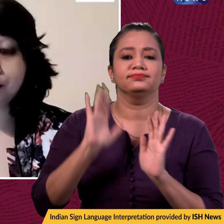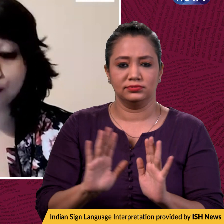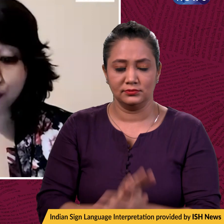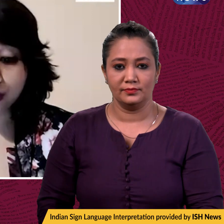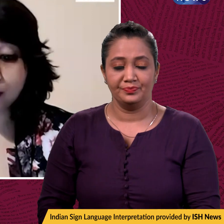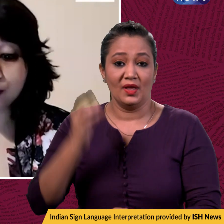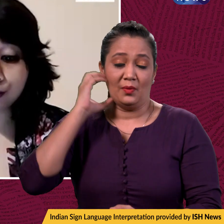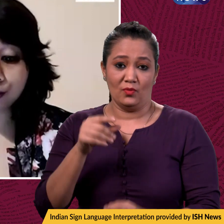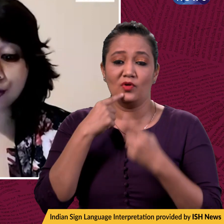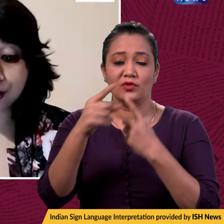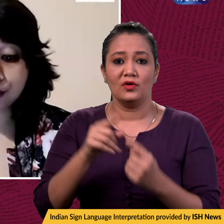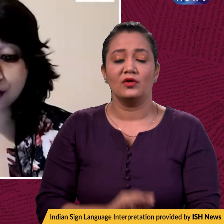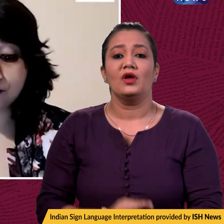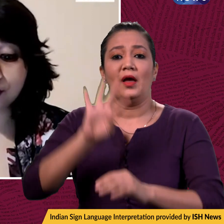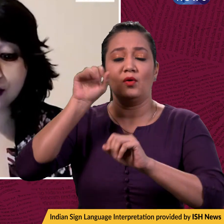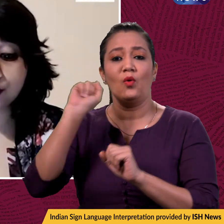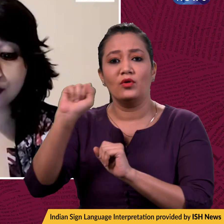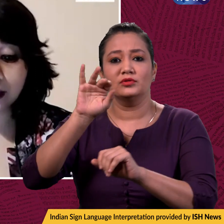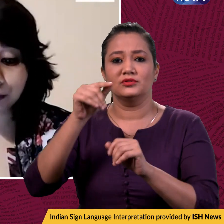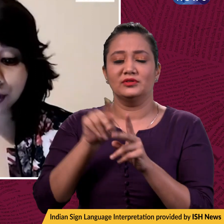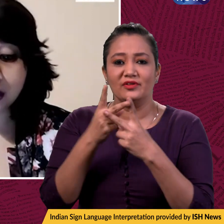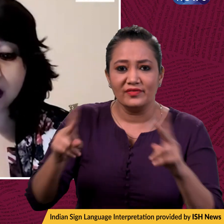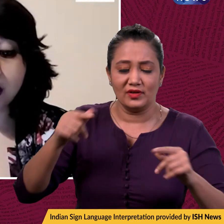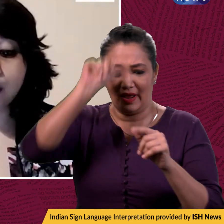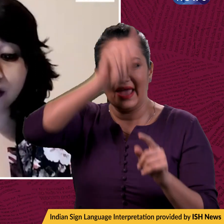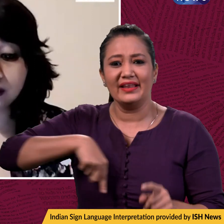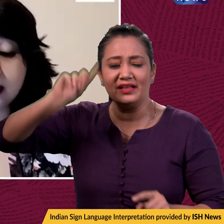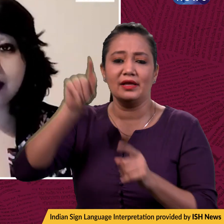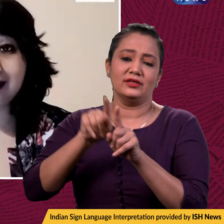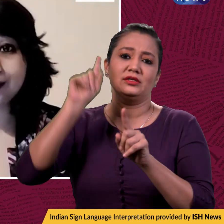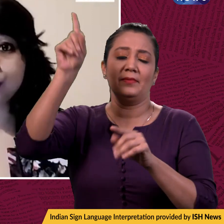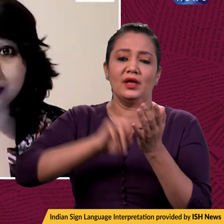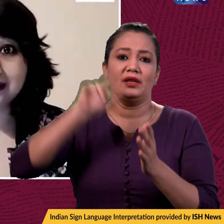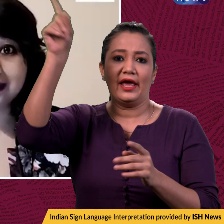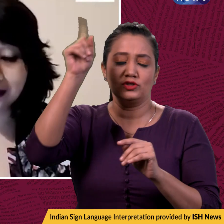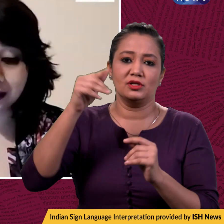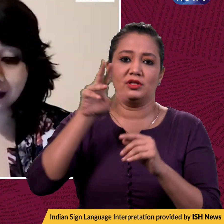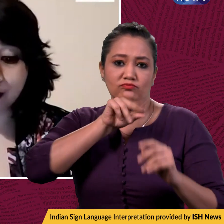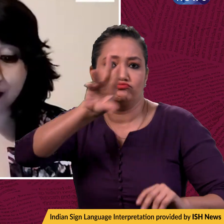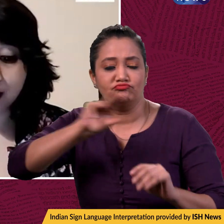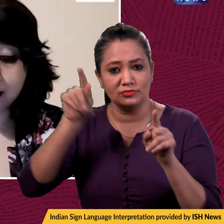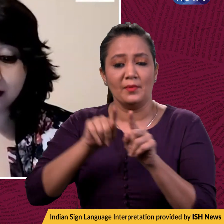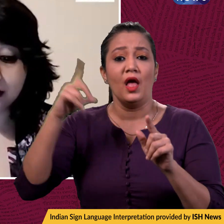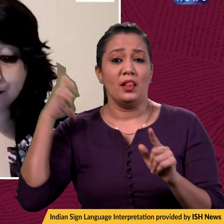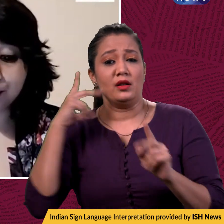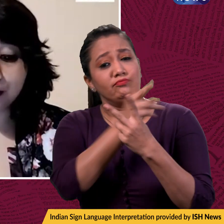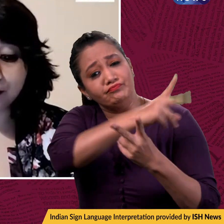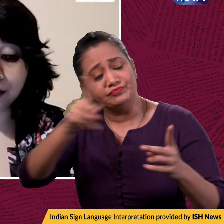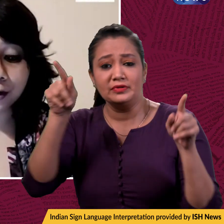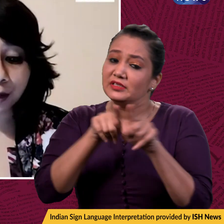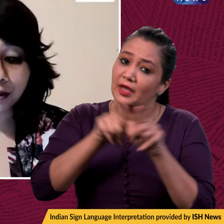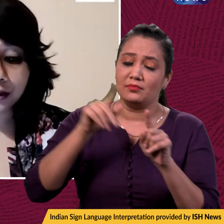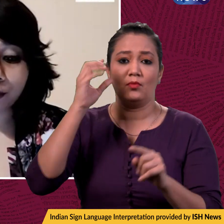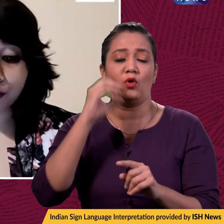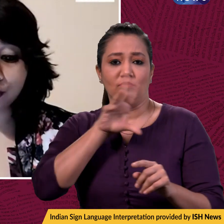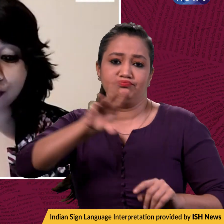Prime Minister Modi is also scheduled to deliver a national statement alongside other world leaders. Now, in the meantime,